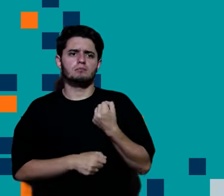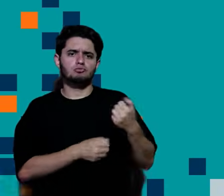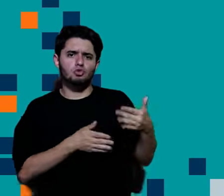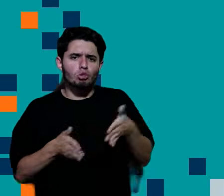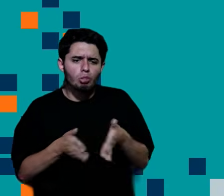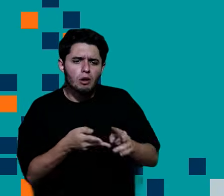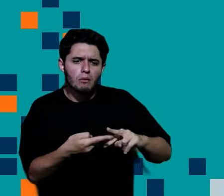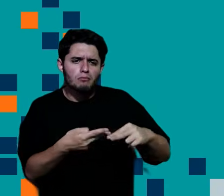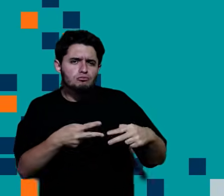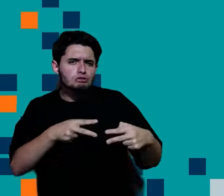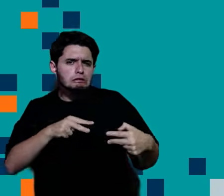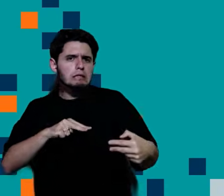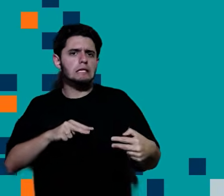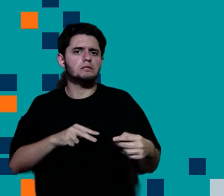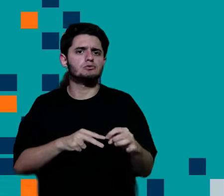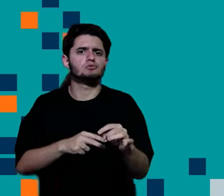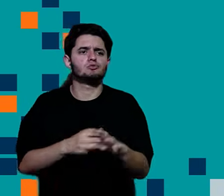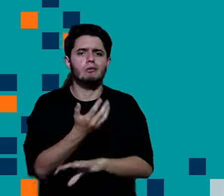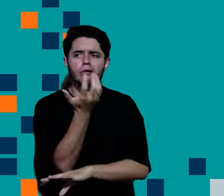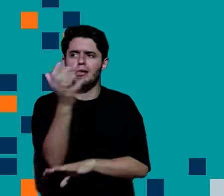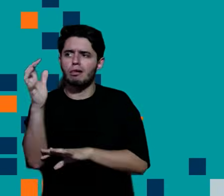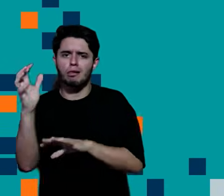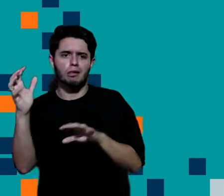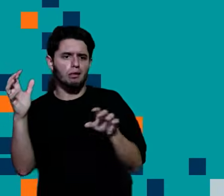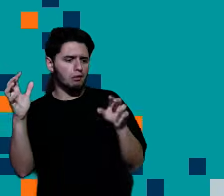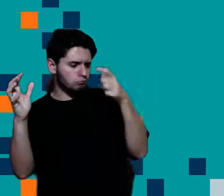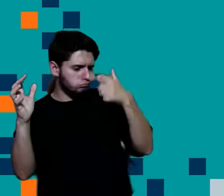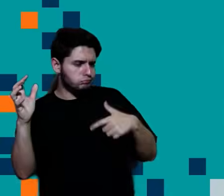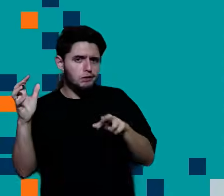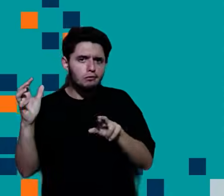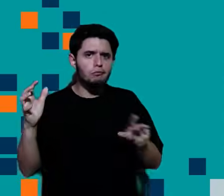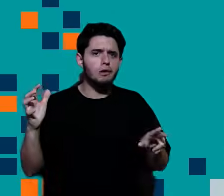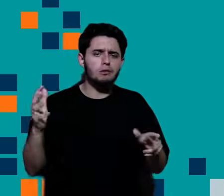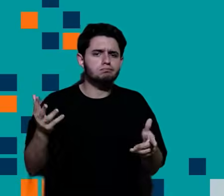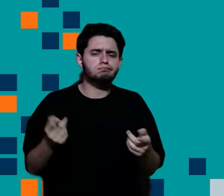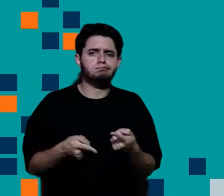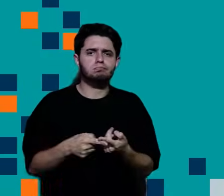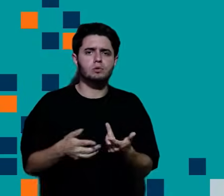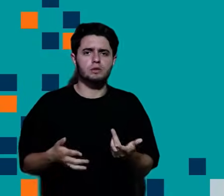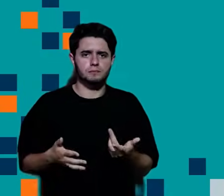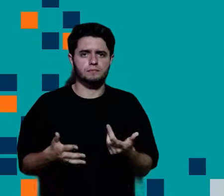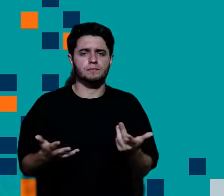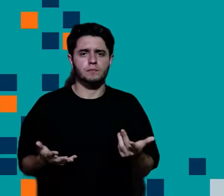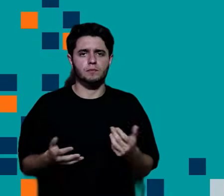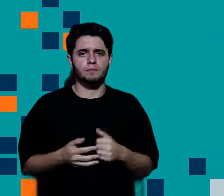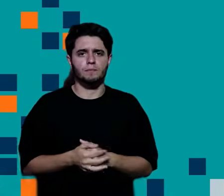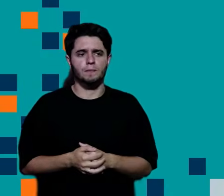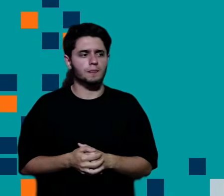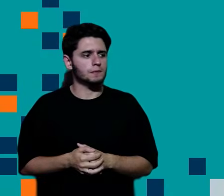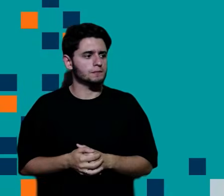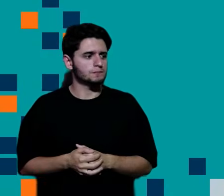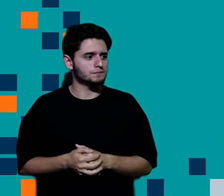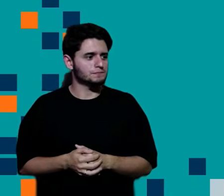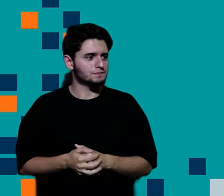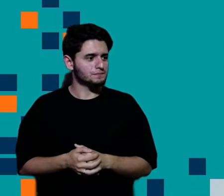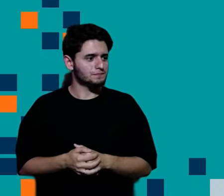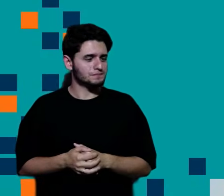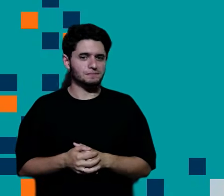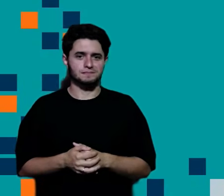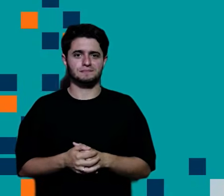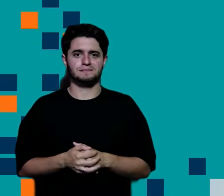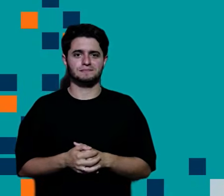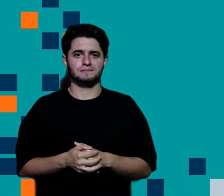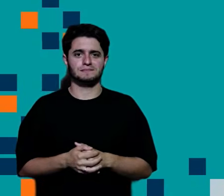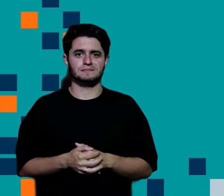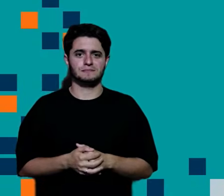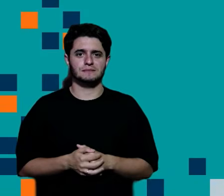world? Why don't we have a salutogenic view? Well, part of the reason is that